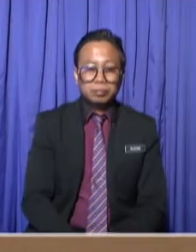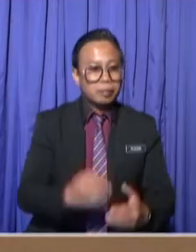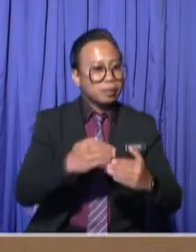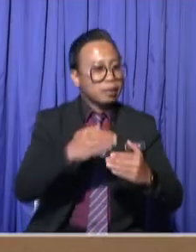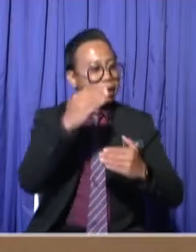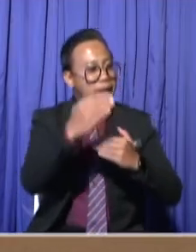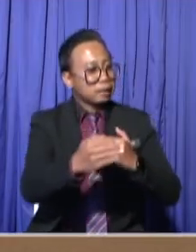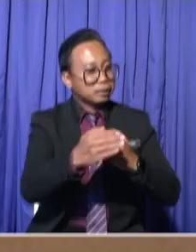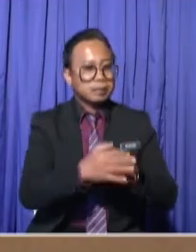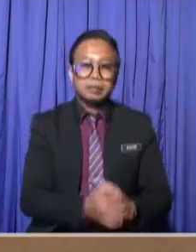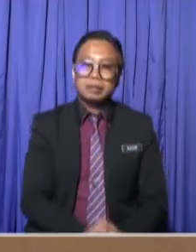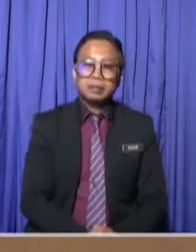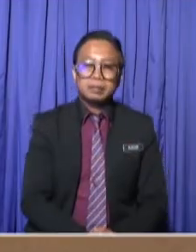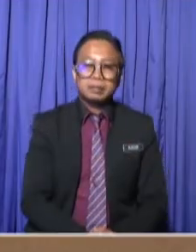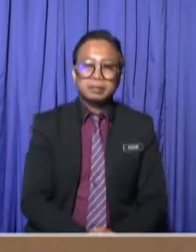Next,